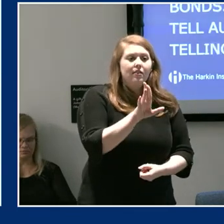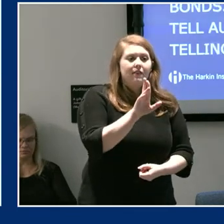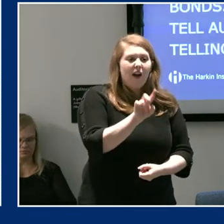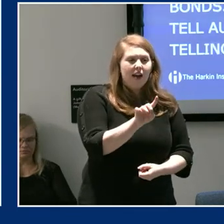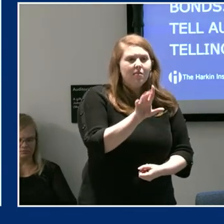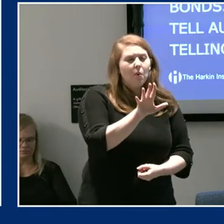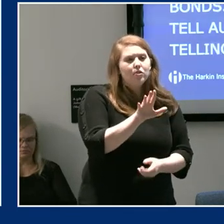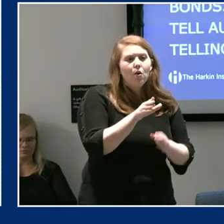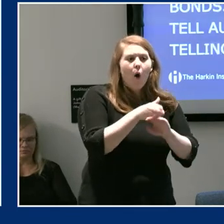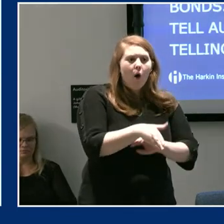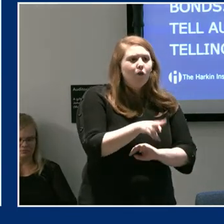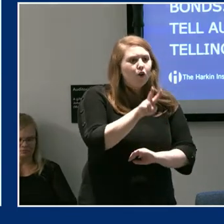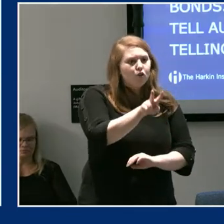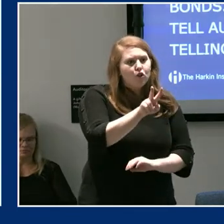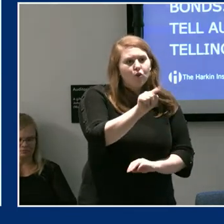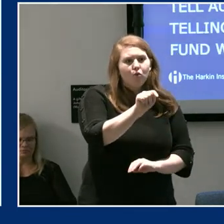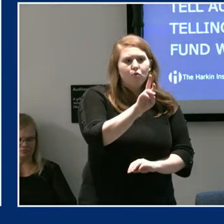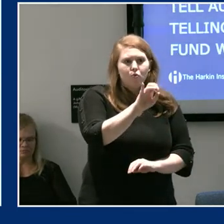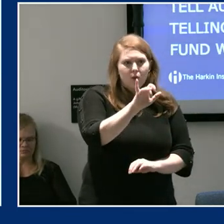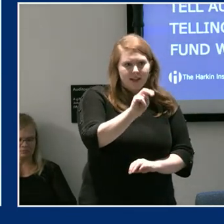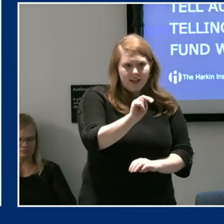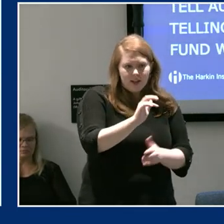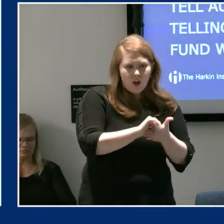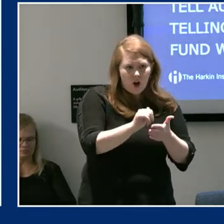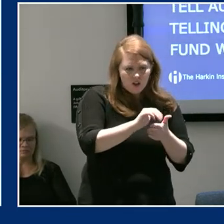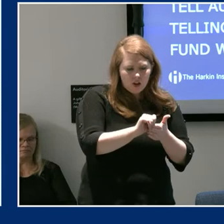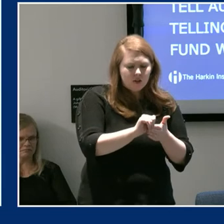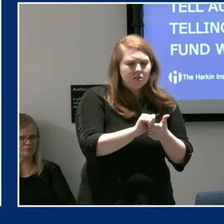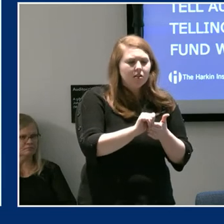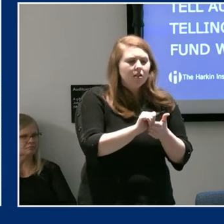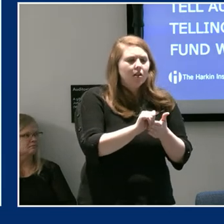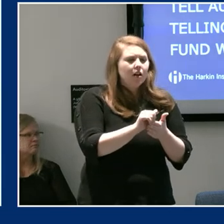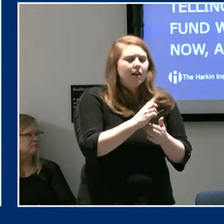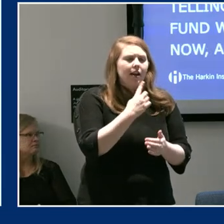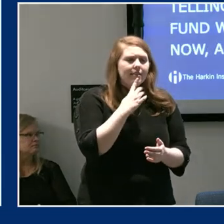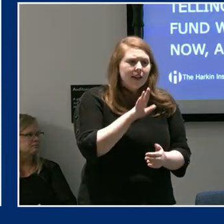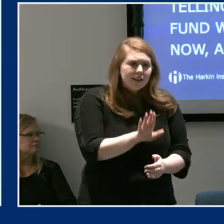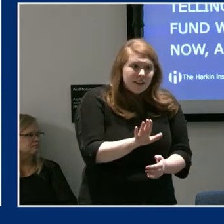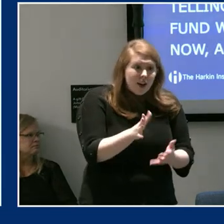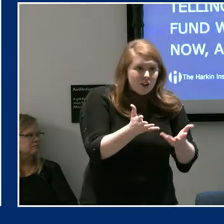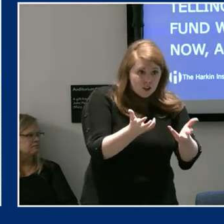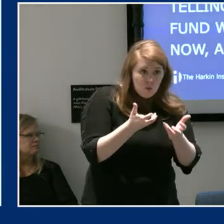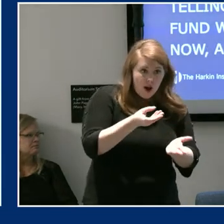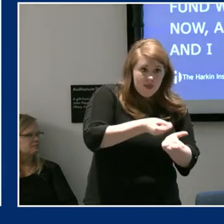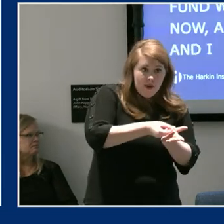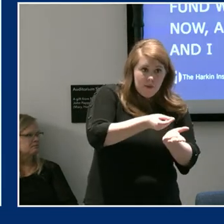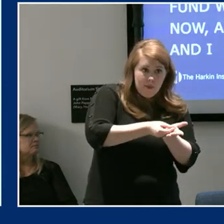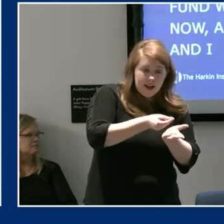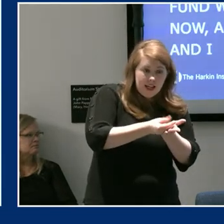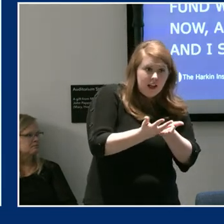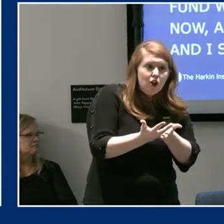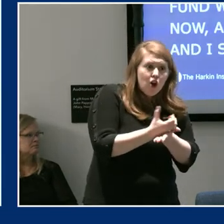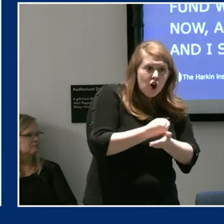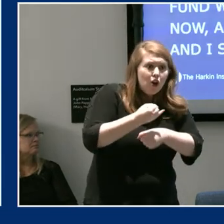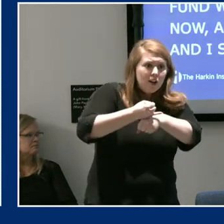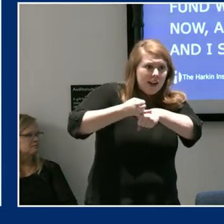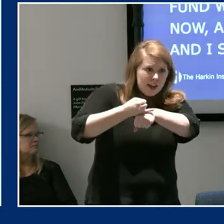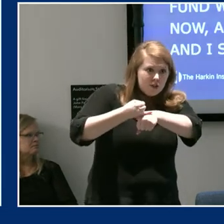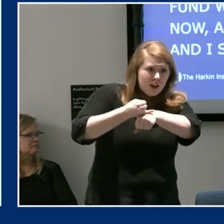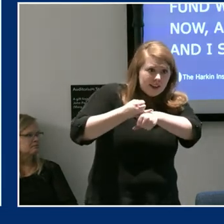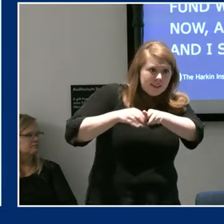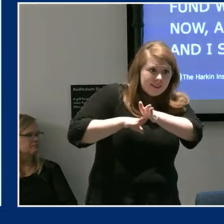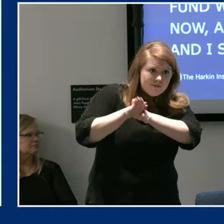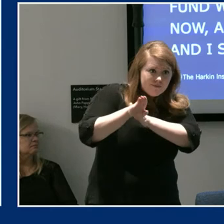It's more than that now, a little more. And I said, you know, you want this money to earn interest,